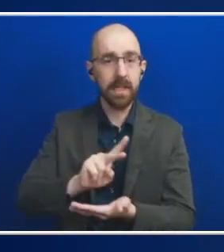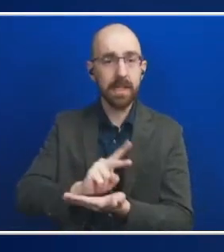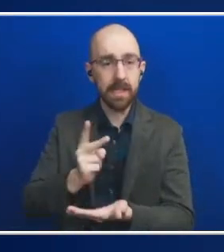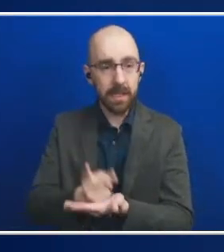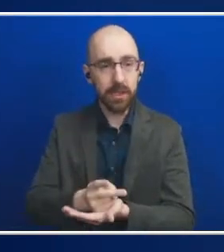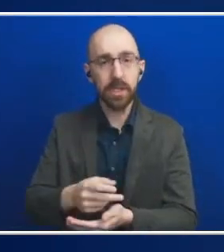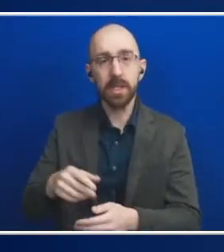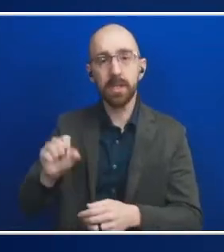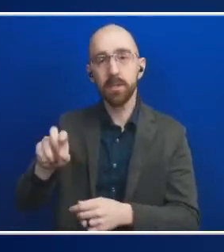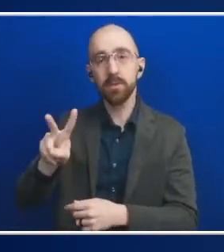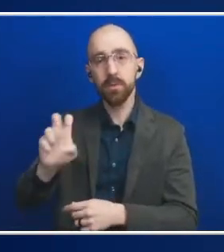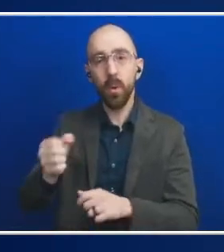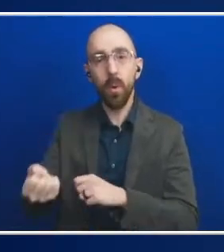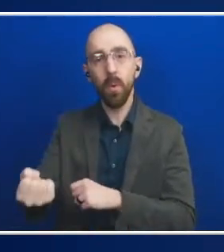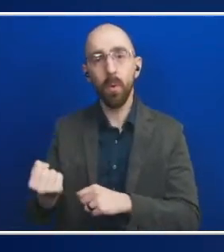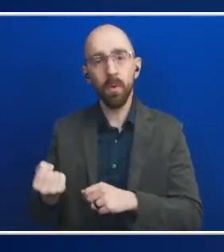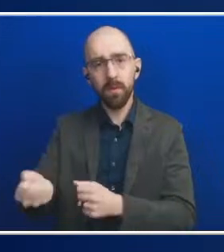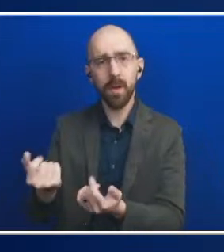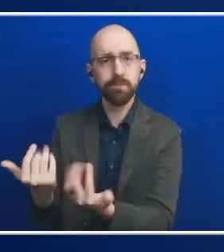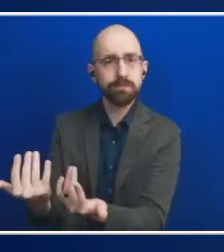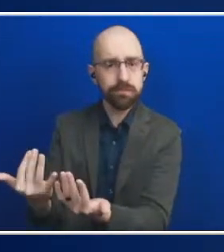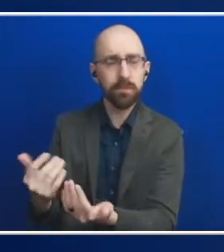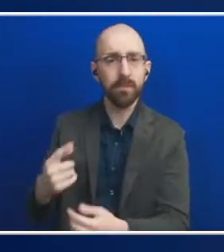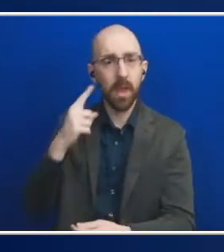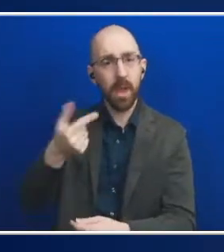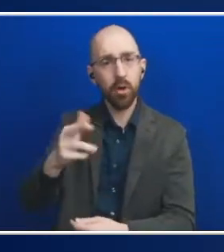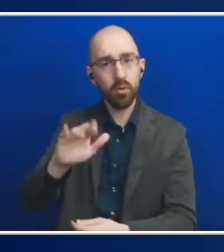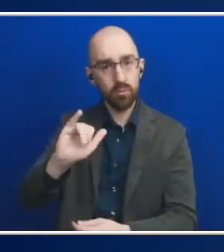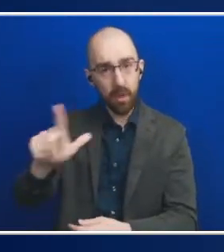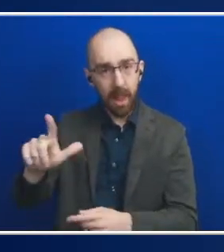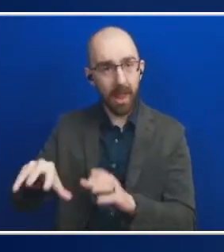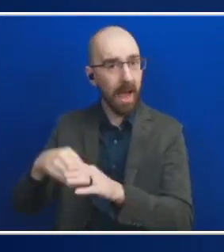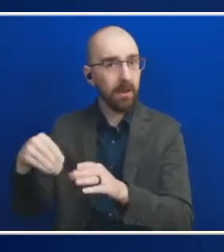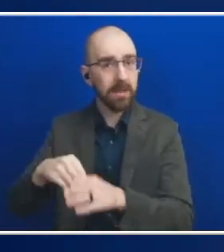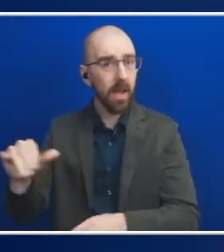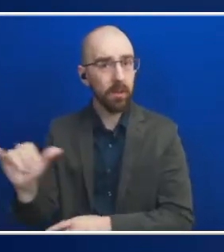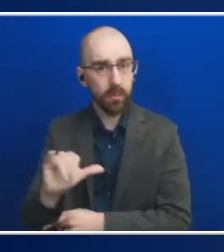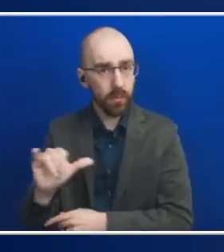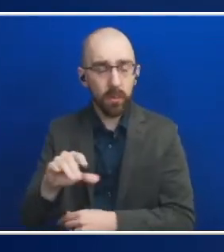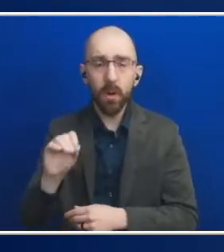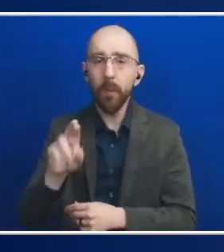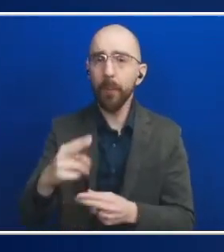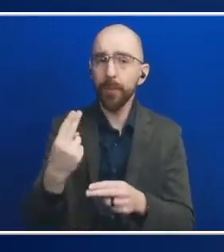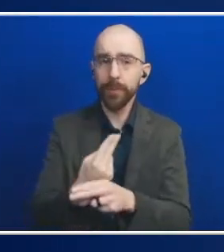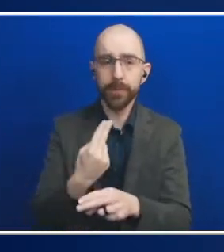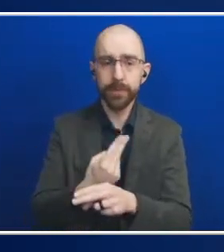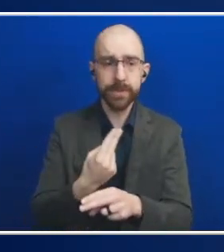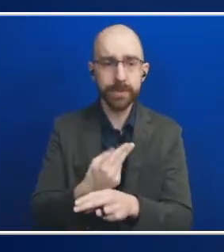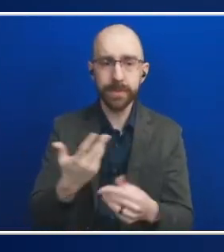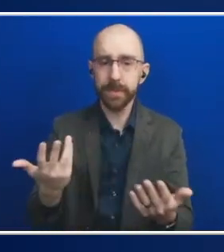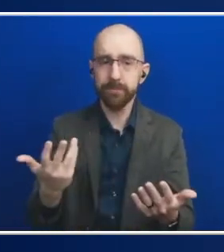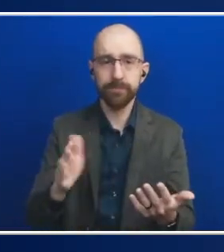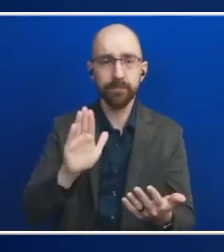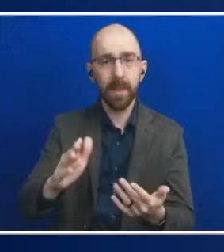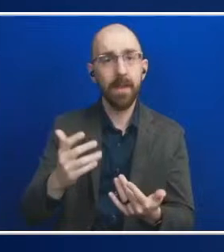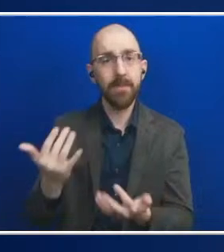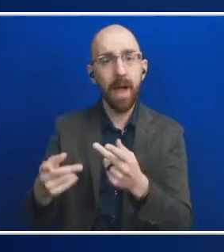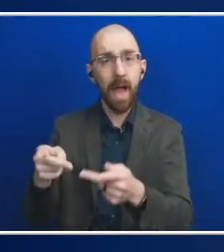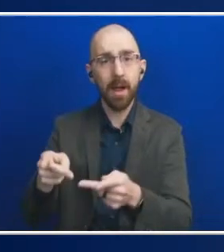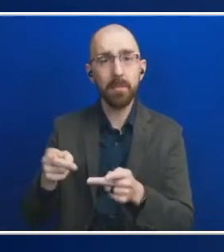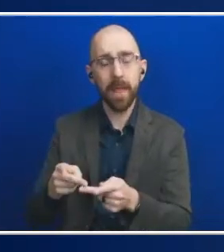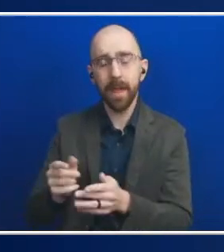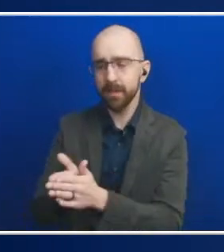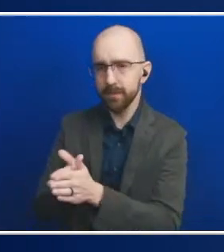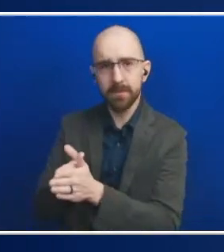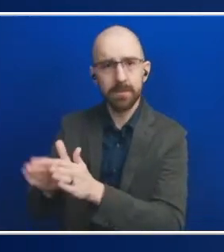kitchen, starting a grill just outside, or using kind of your fireplace at the start of the season. All